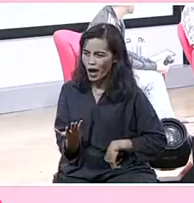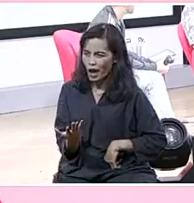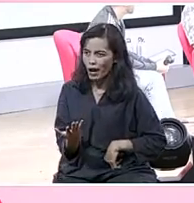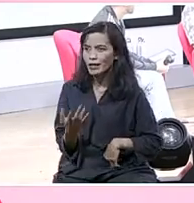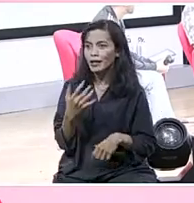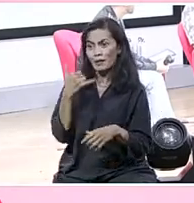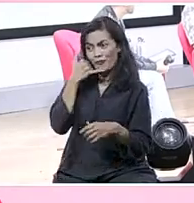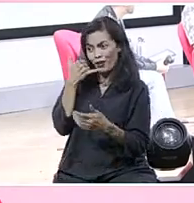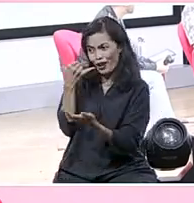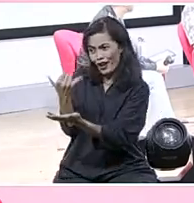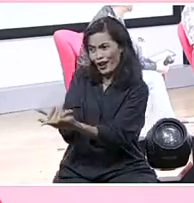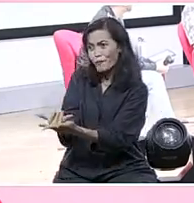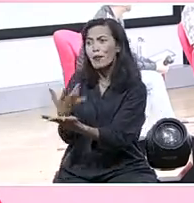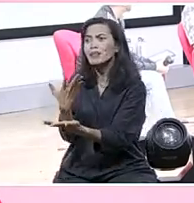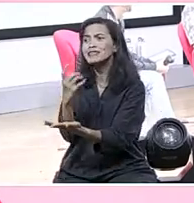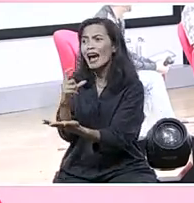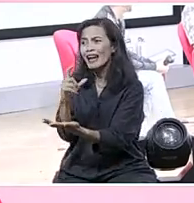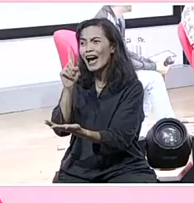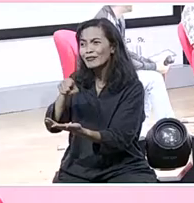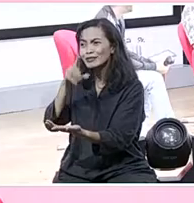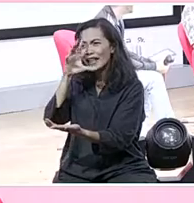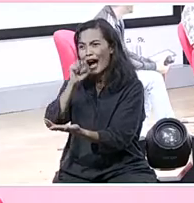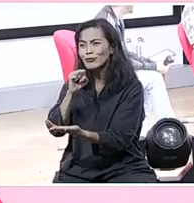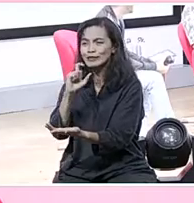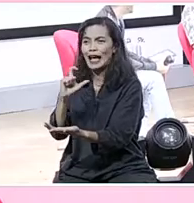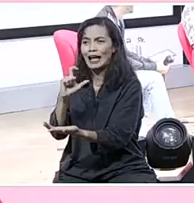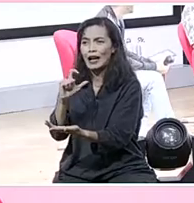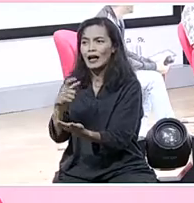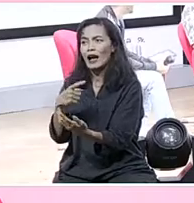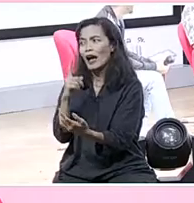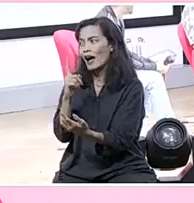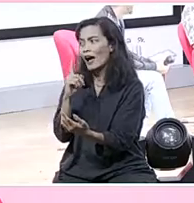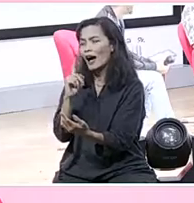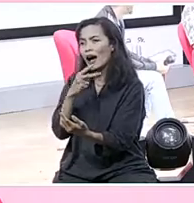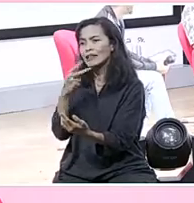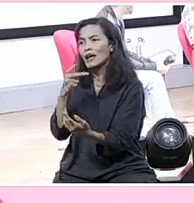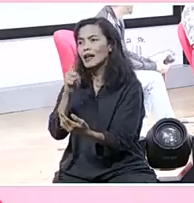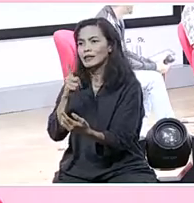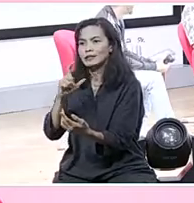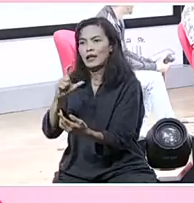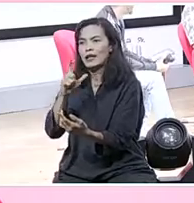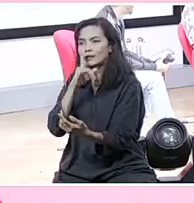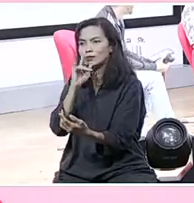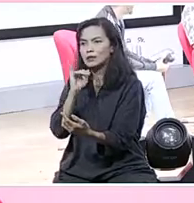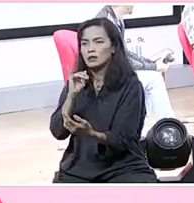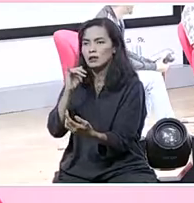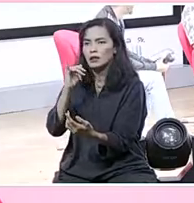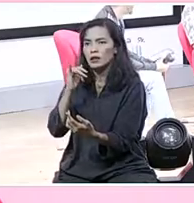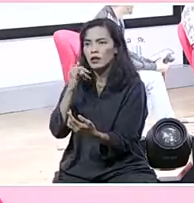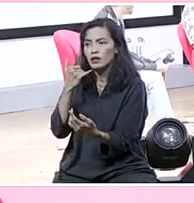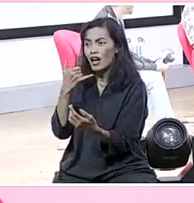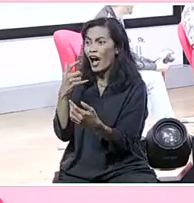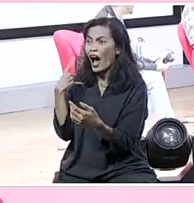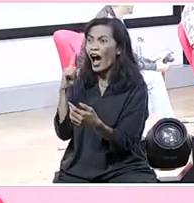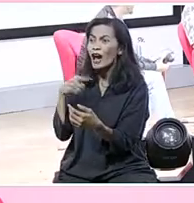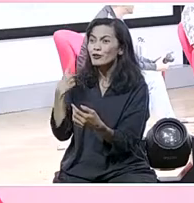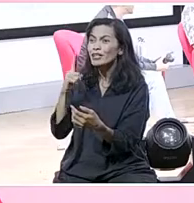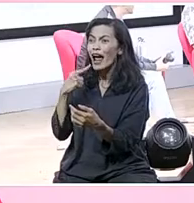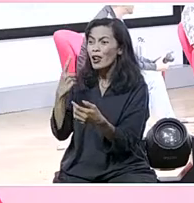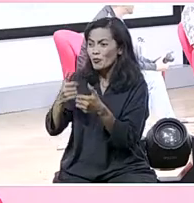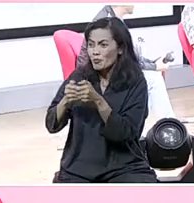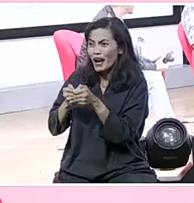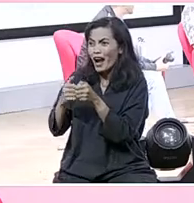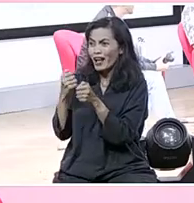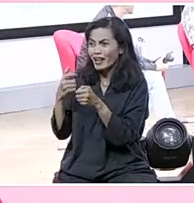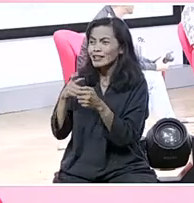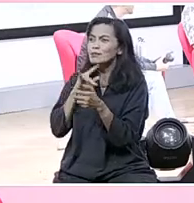put the phone down. I don't know how else to say it. It has to be a way where you're like, I just don't need this in my hand all the time. I know even sometimes